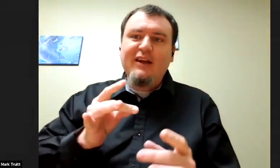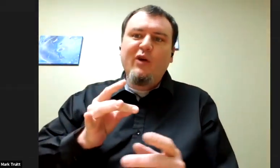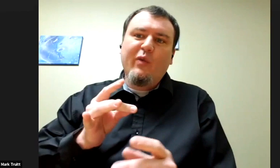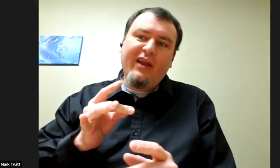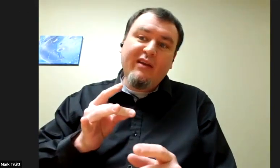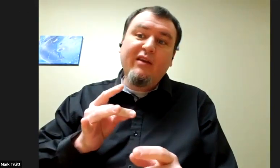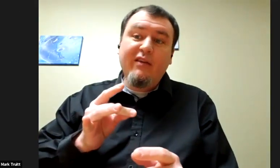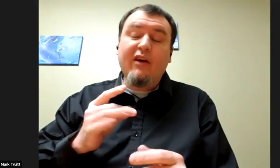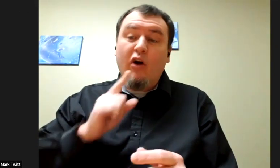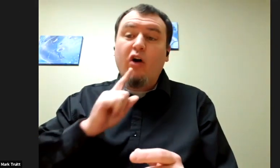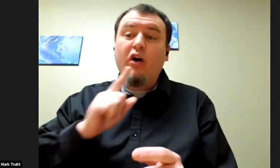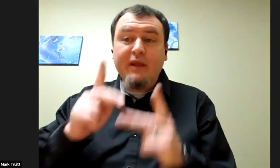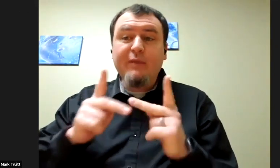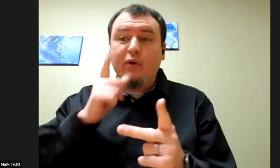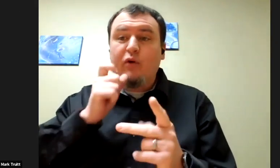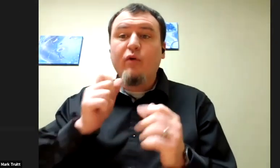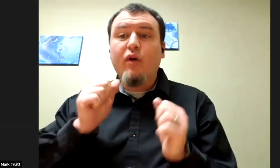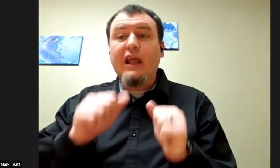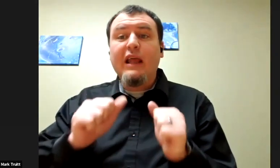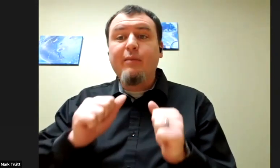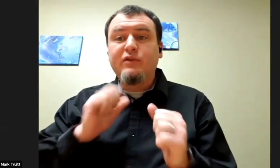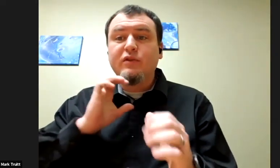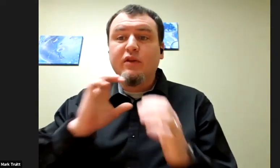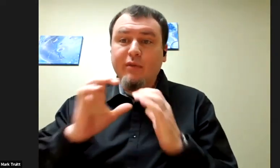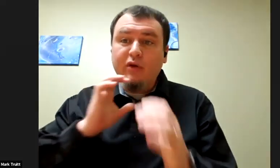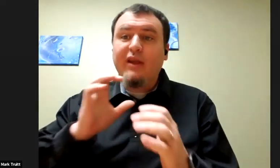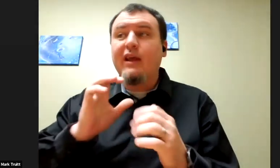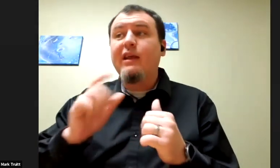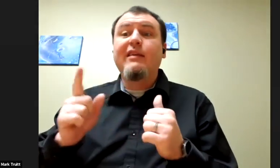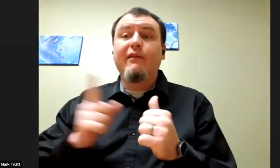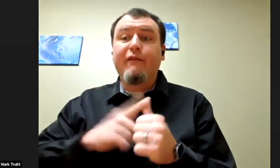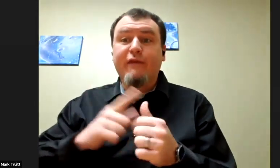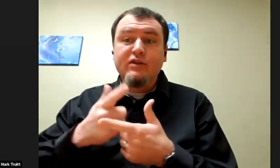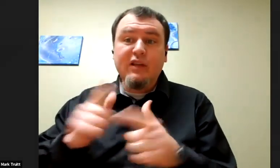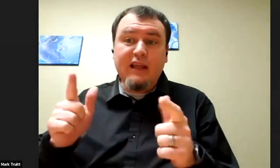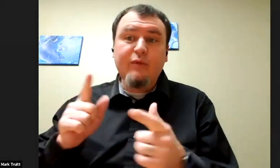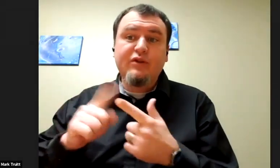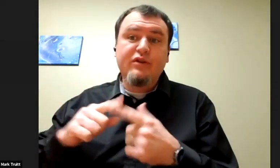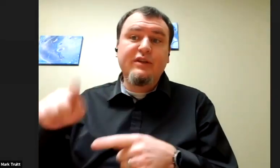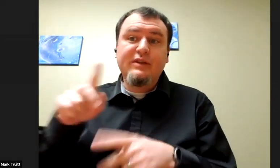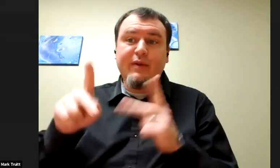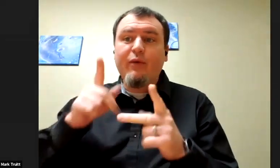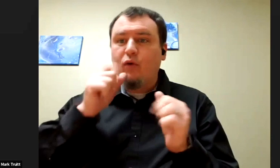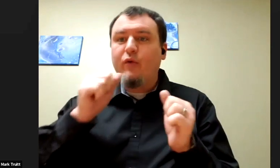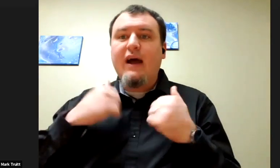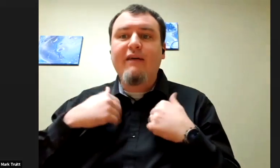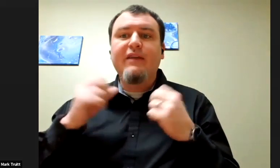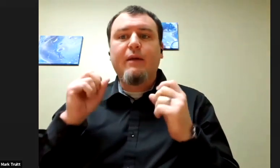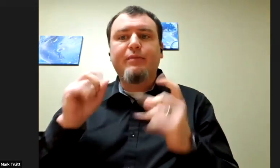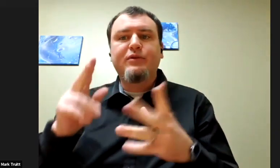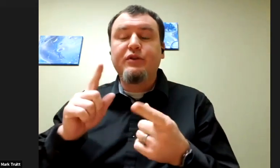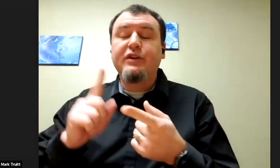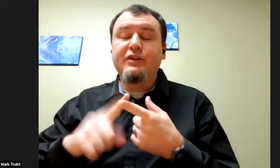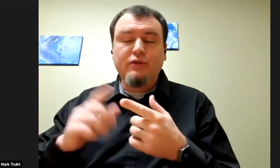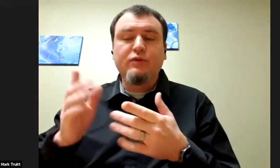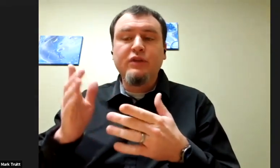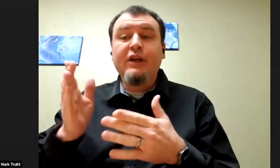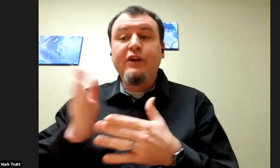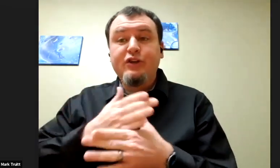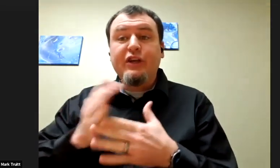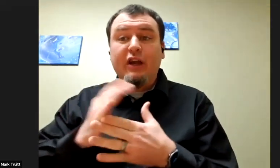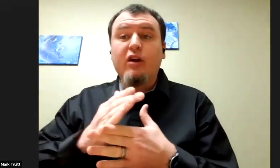saying, when there are people who are able to communicate in the first language to these people who have the opportunity